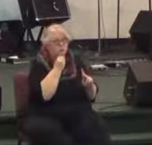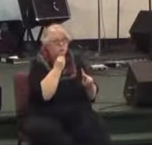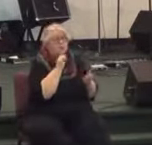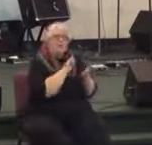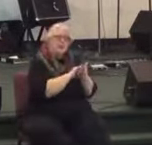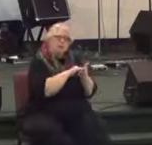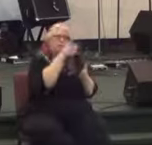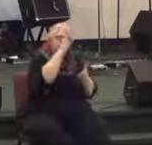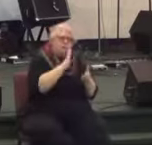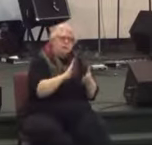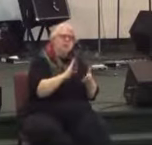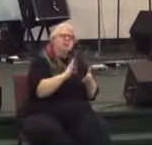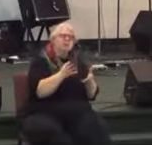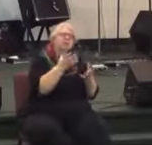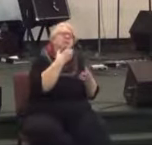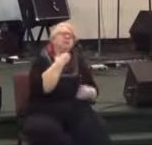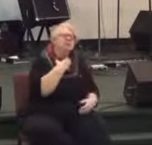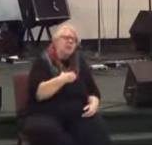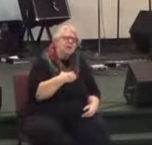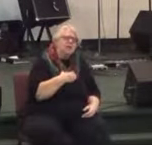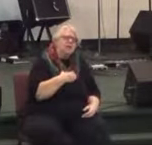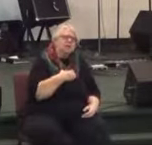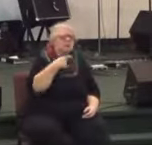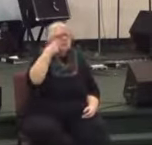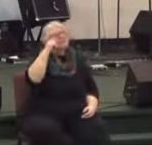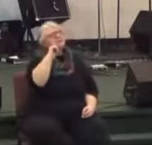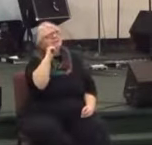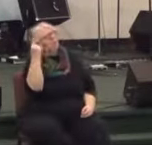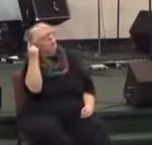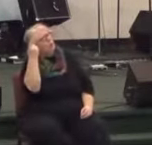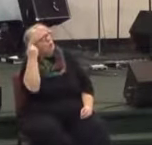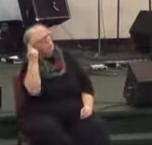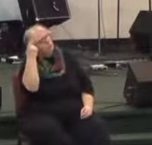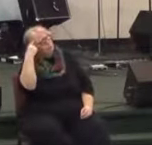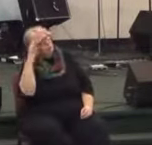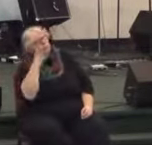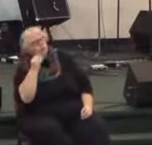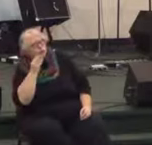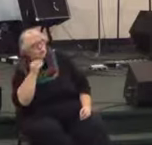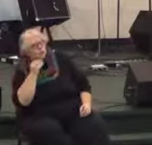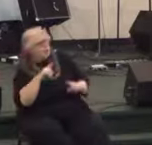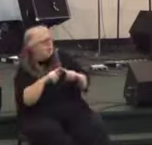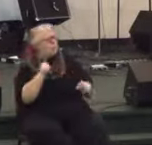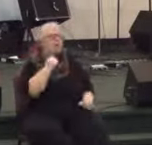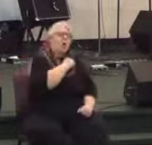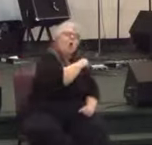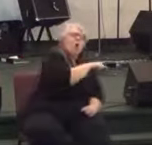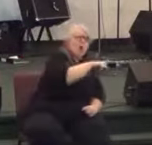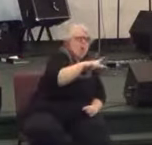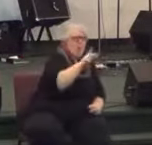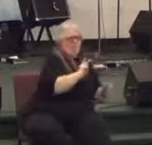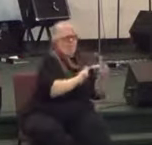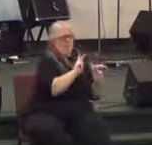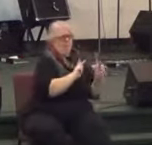for his chosen Jews to be part of the kingdom, but for all mankind. Jesus died